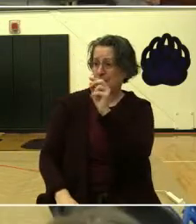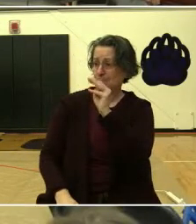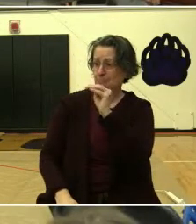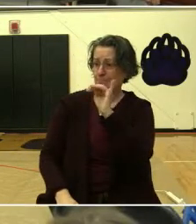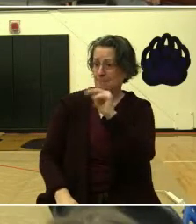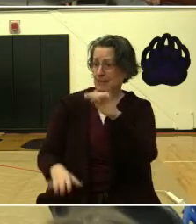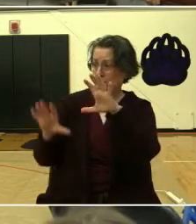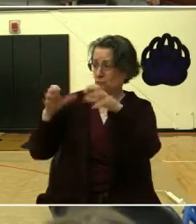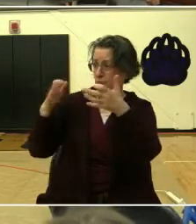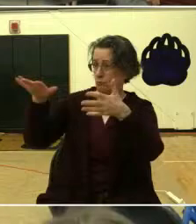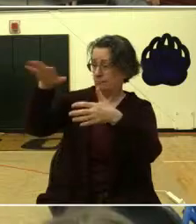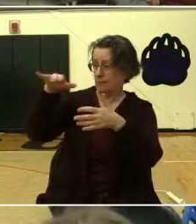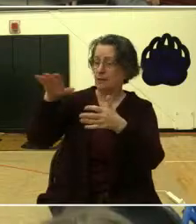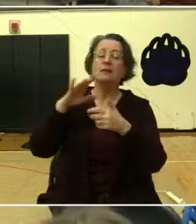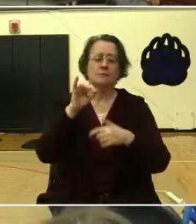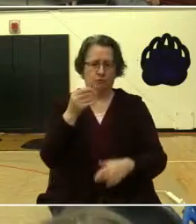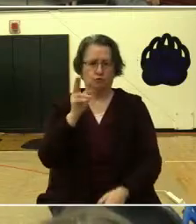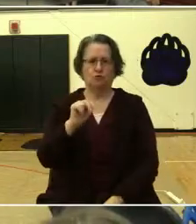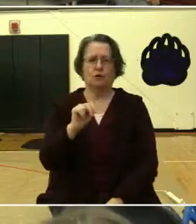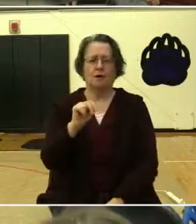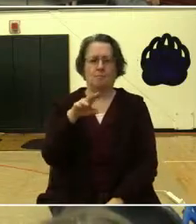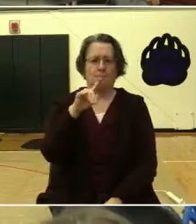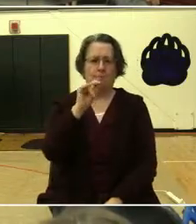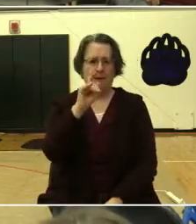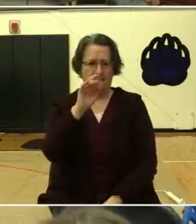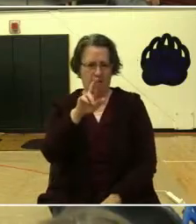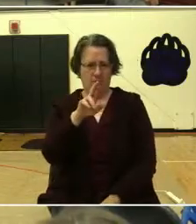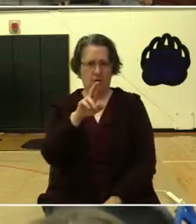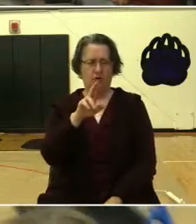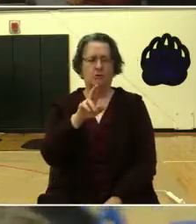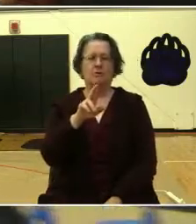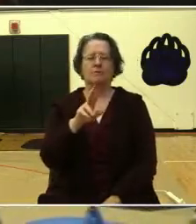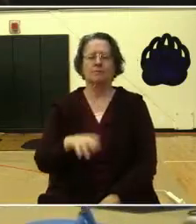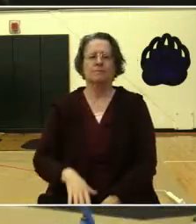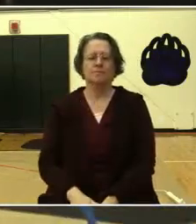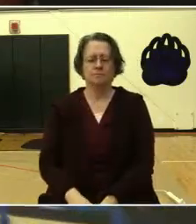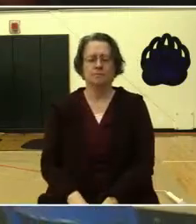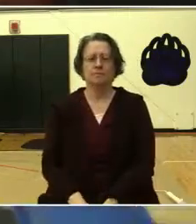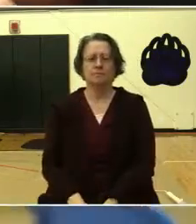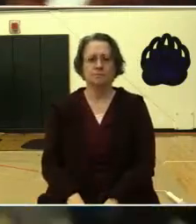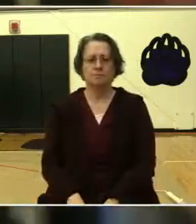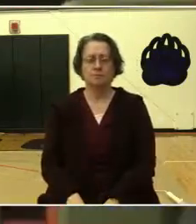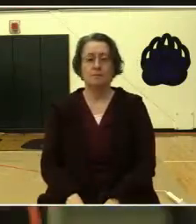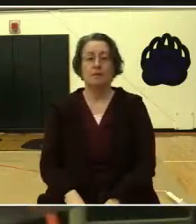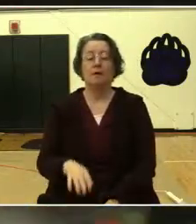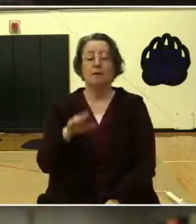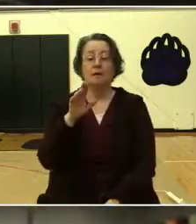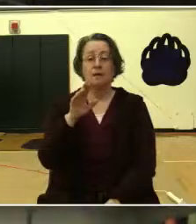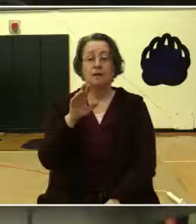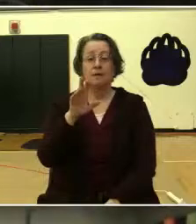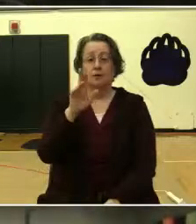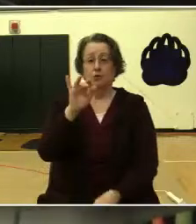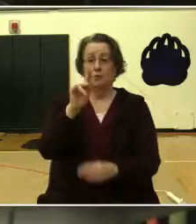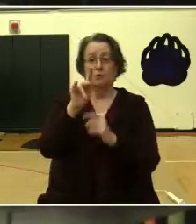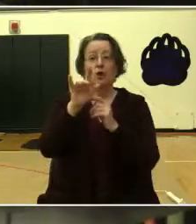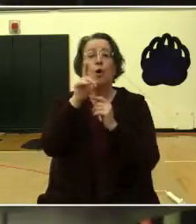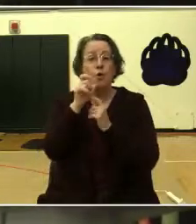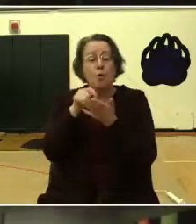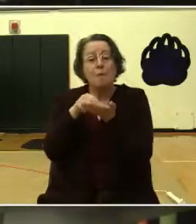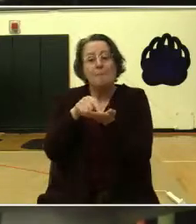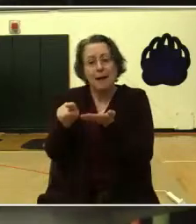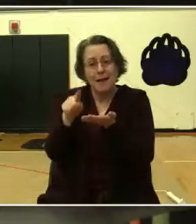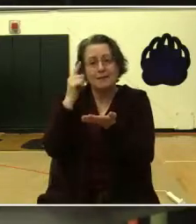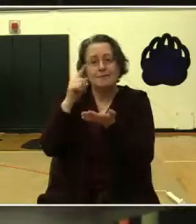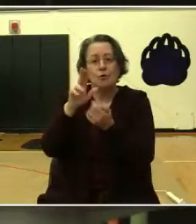interrogated thank you John Potter uh so the uh the utility rate payers will be